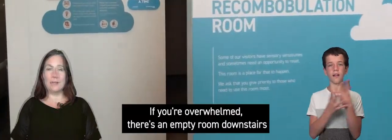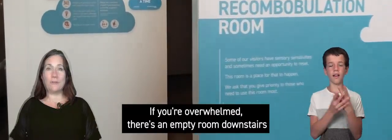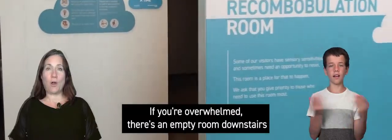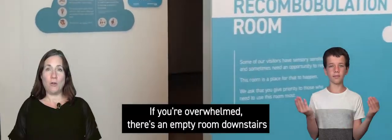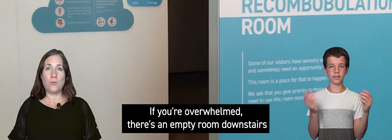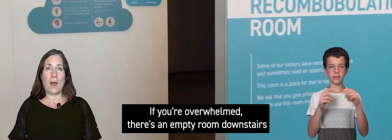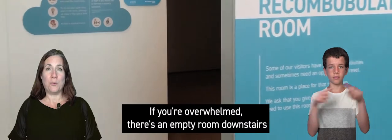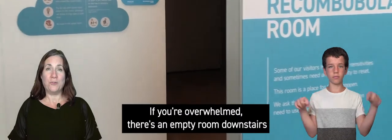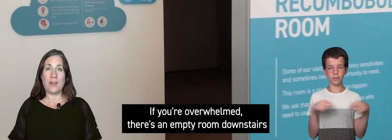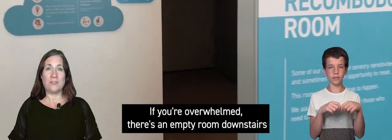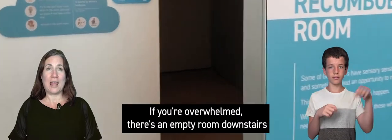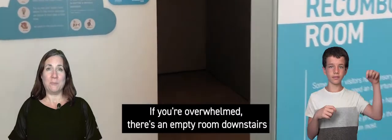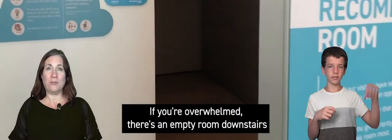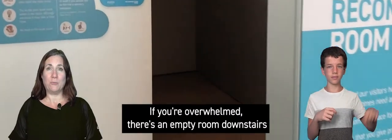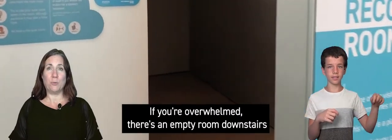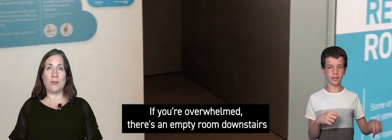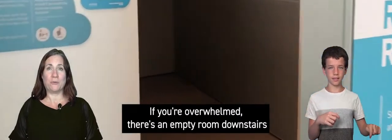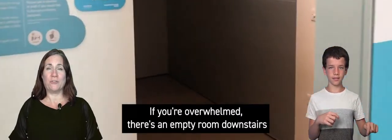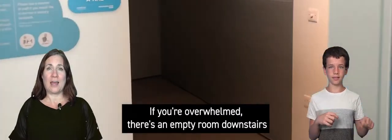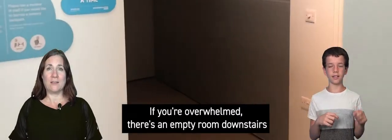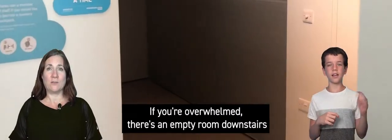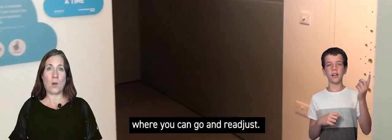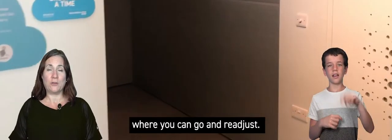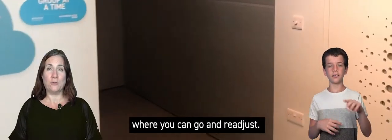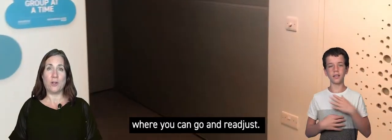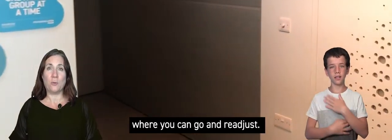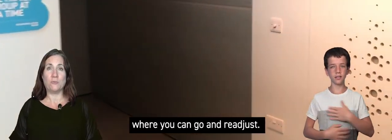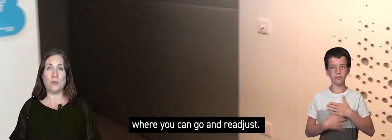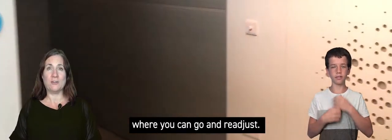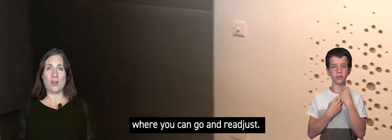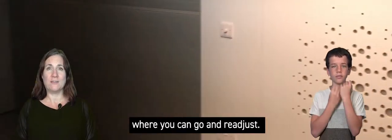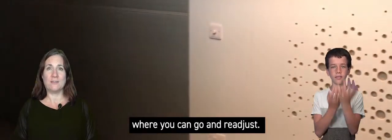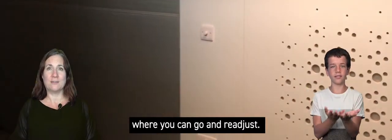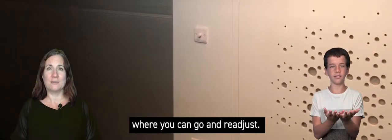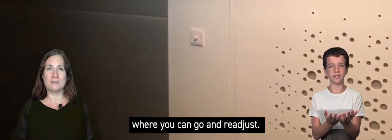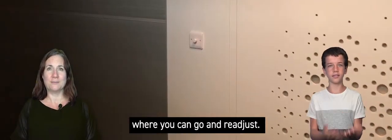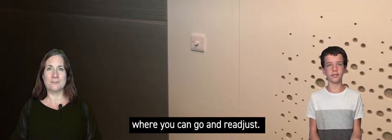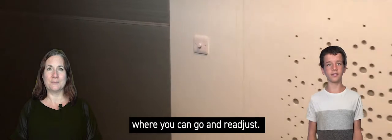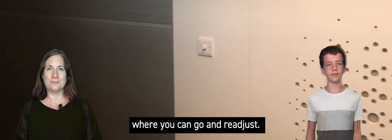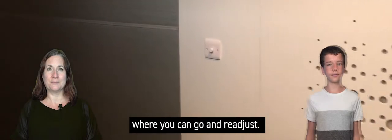If you're overwhelmed there's an empty room downstairs where you can go and readjust.